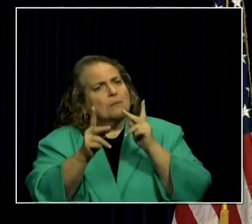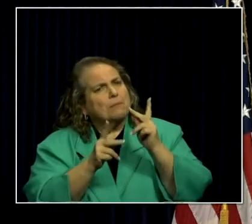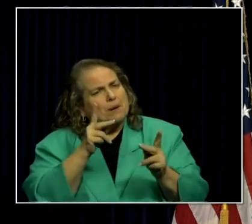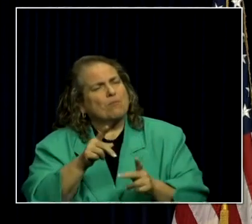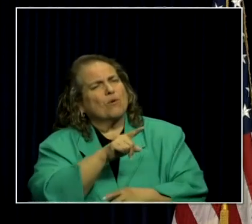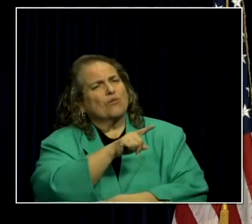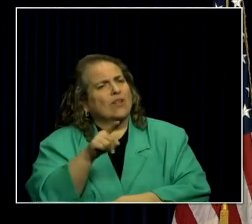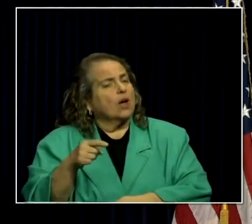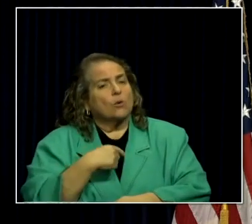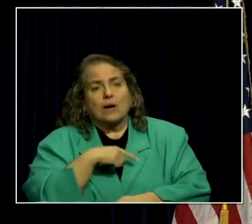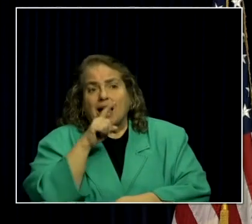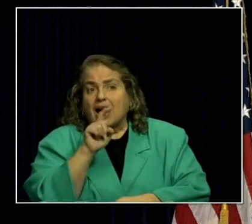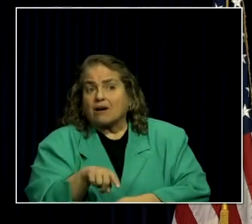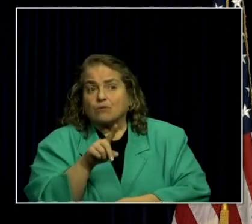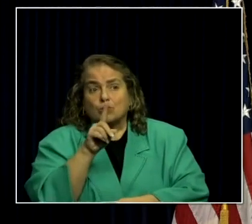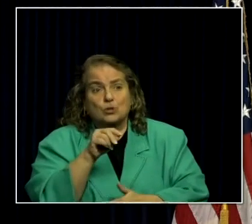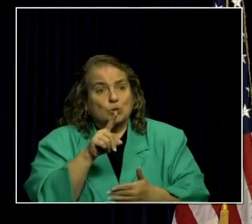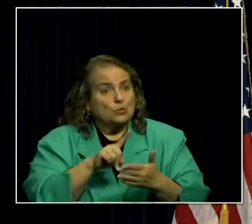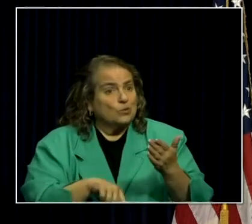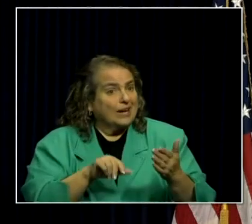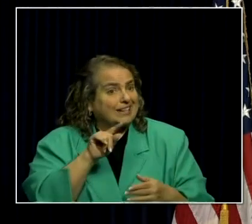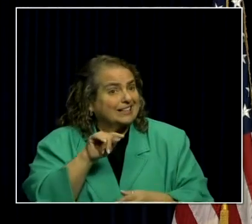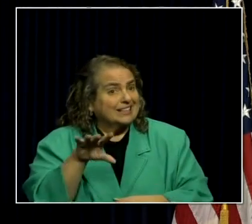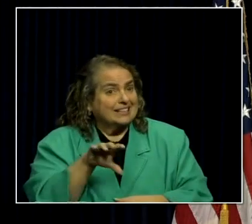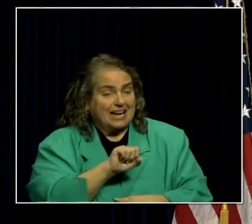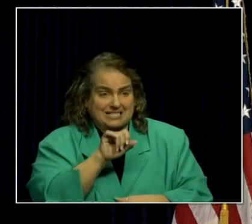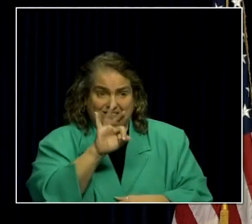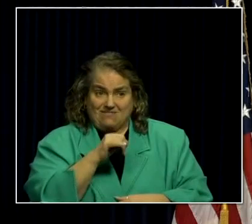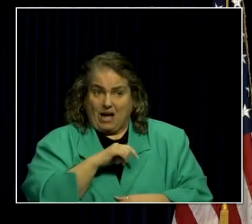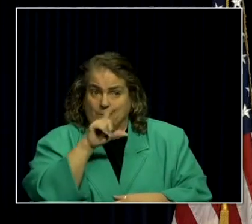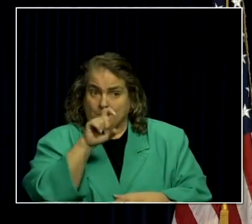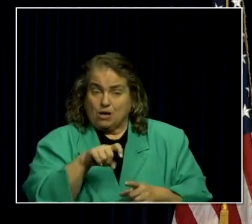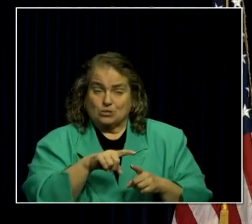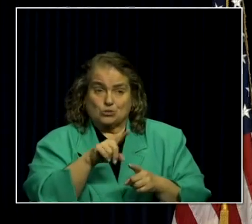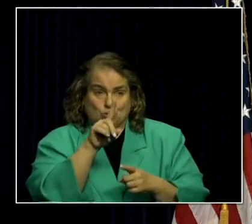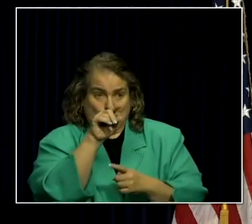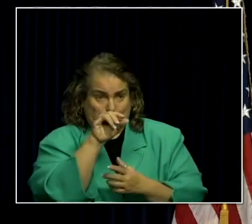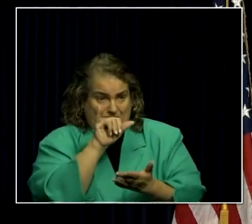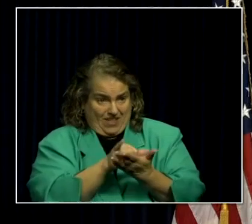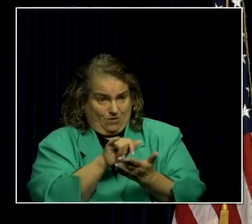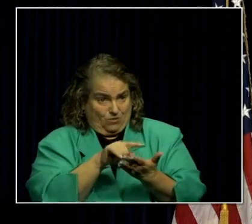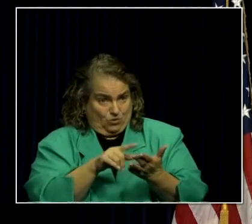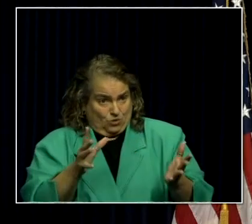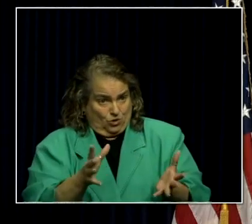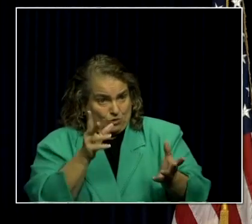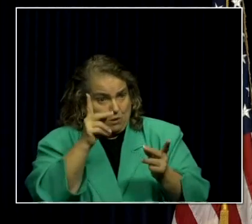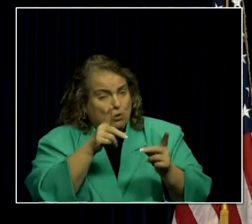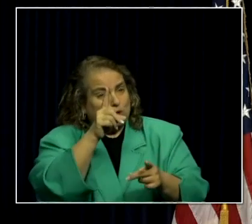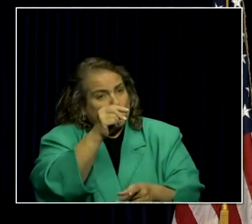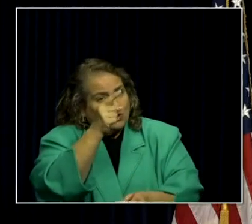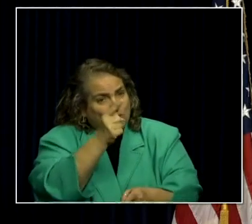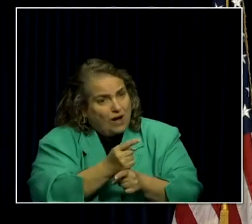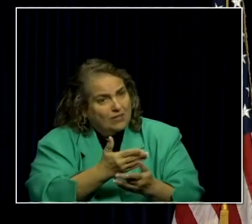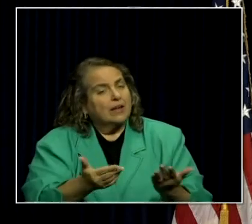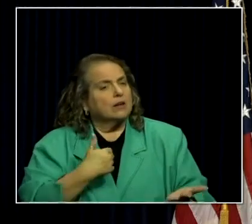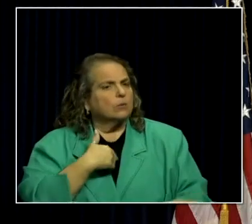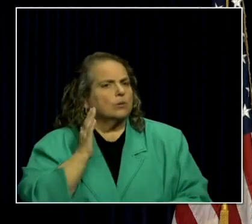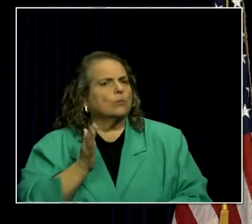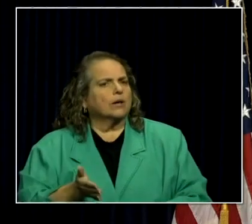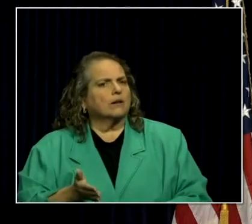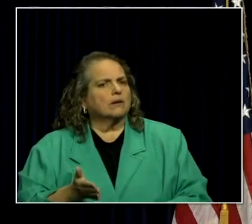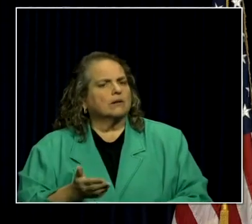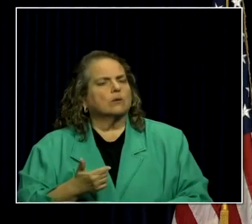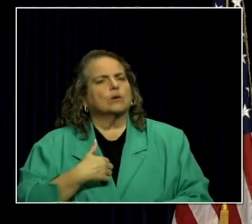it takes. And if that's what it takes to encourage folks to do the right thing, we're going to do that. We're also going to give the head of our various